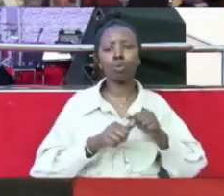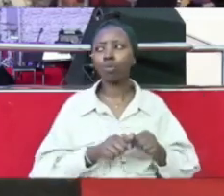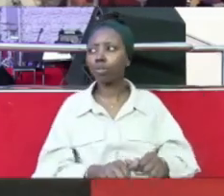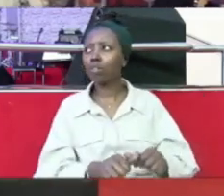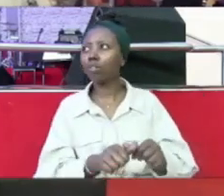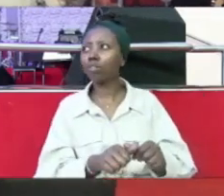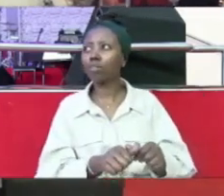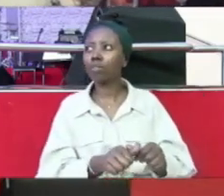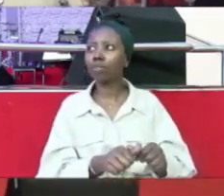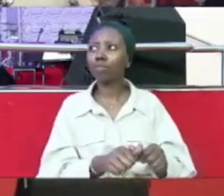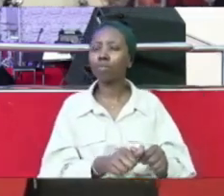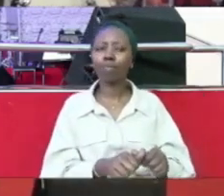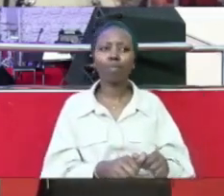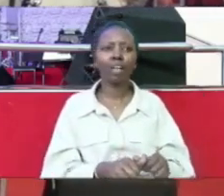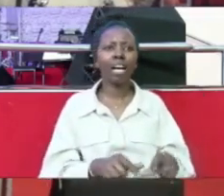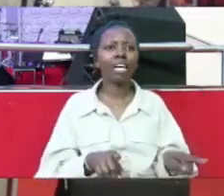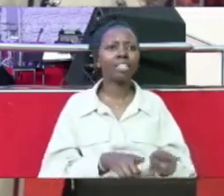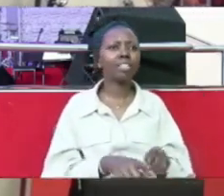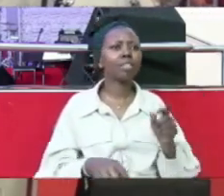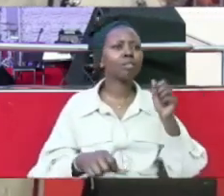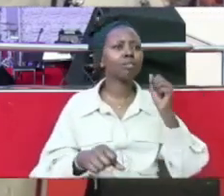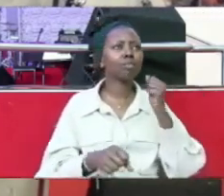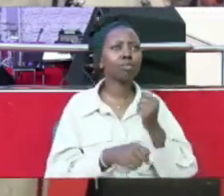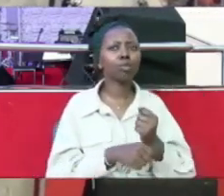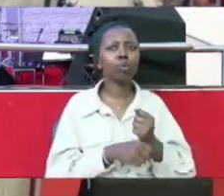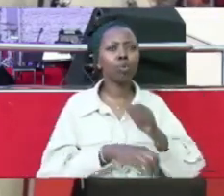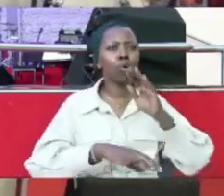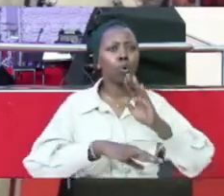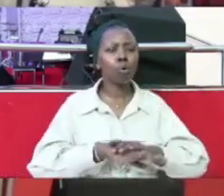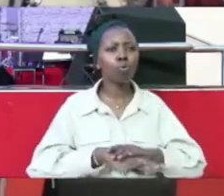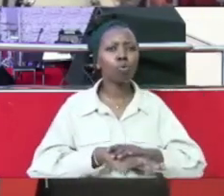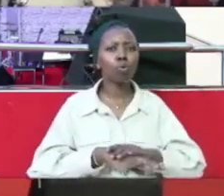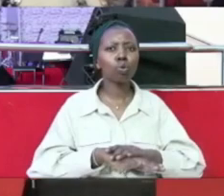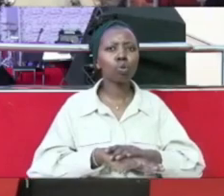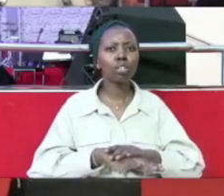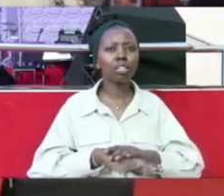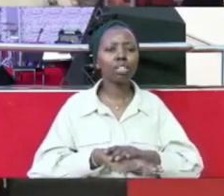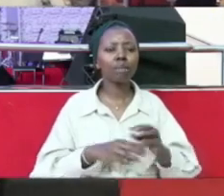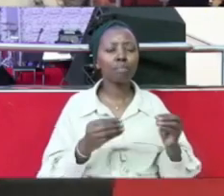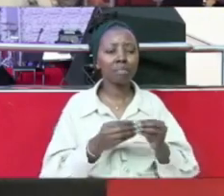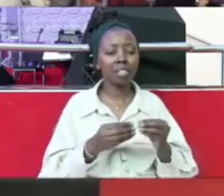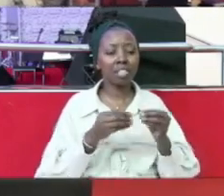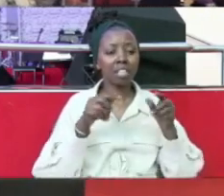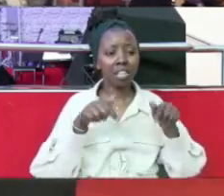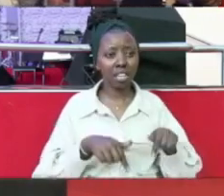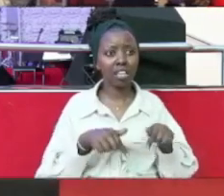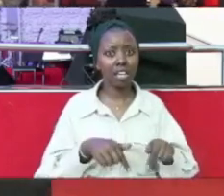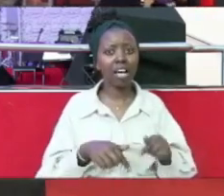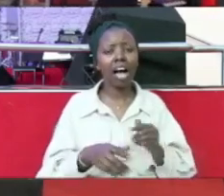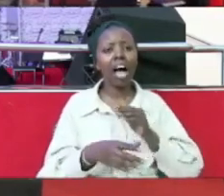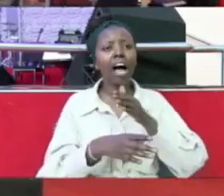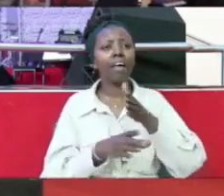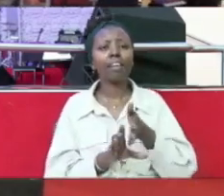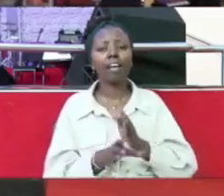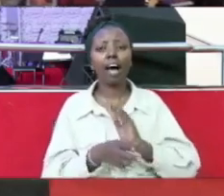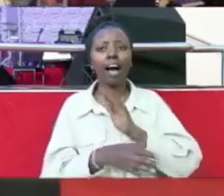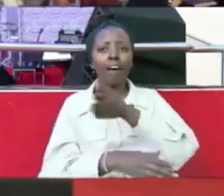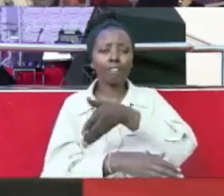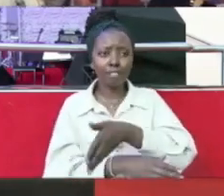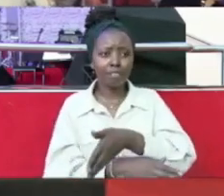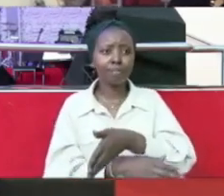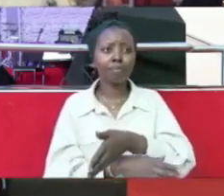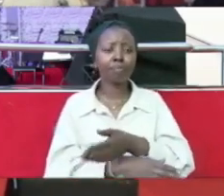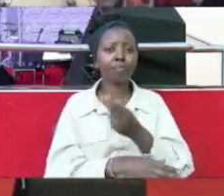a very good memorial here. Na tukafanya mkutano mzuri sana hapa. And after that. Na baada ya hayo. The